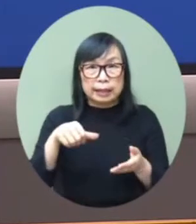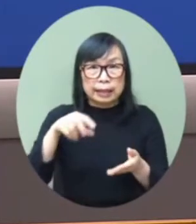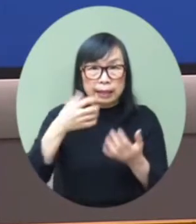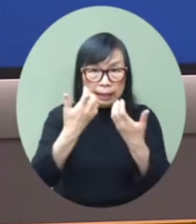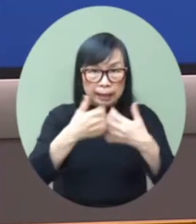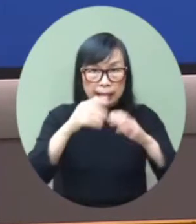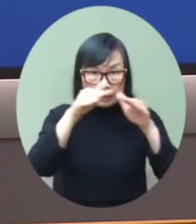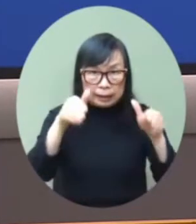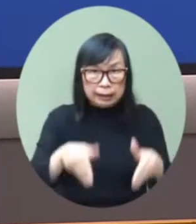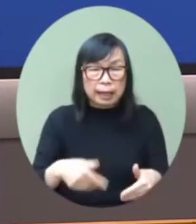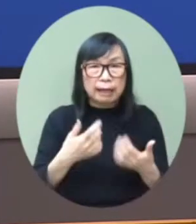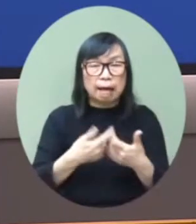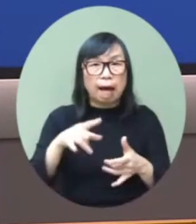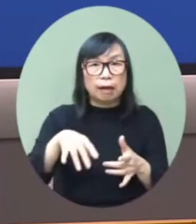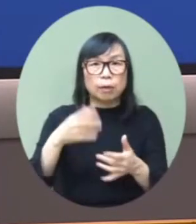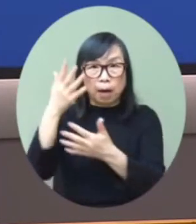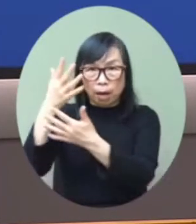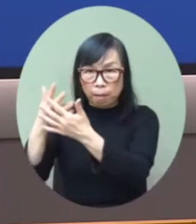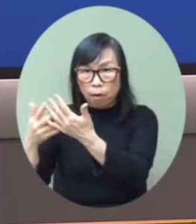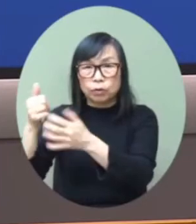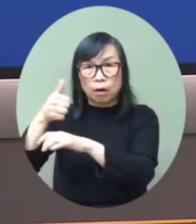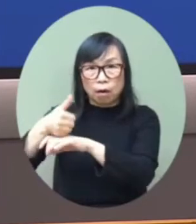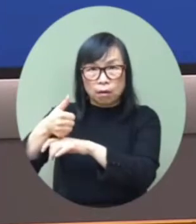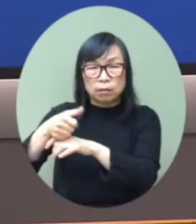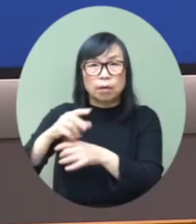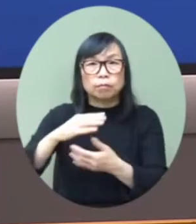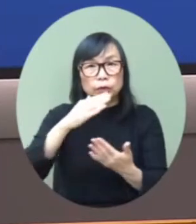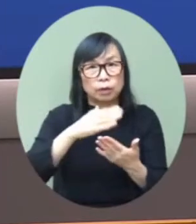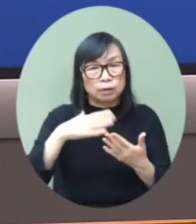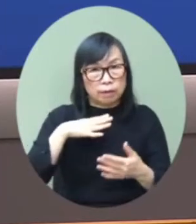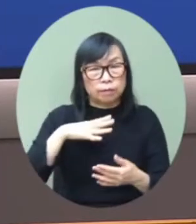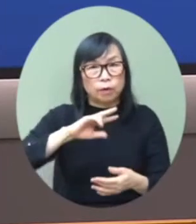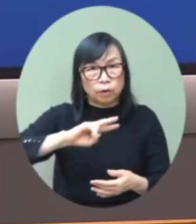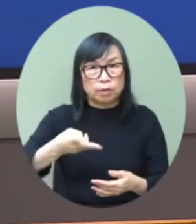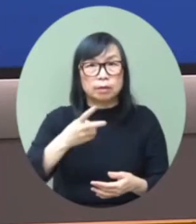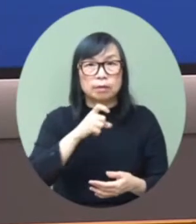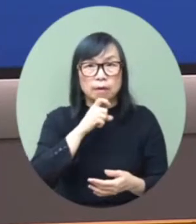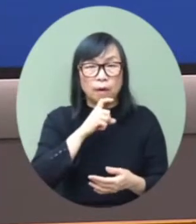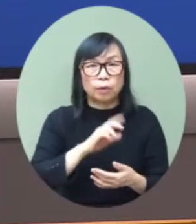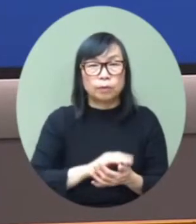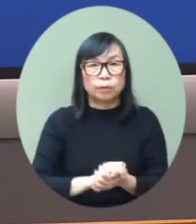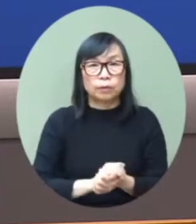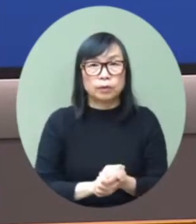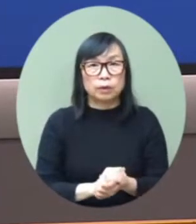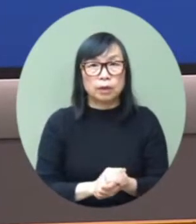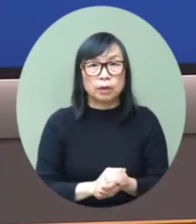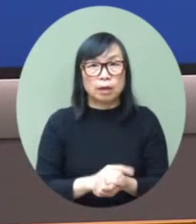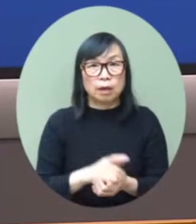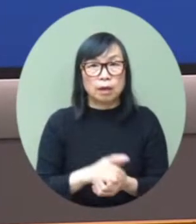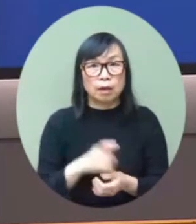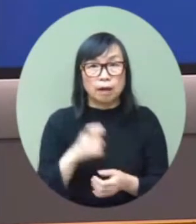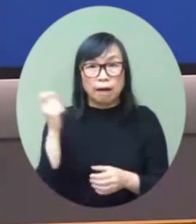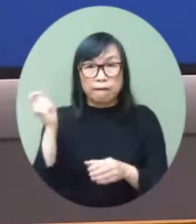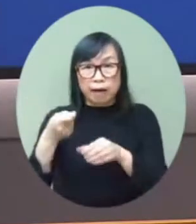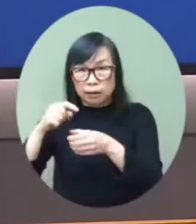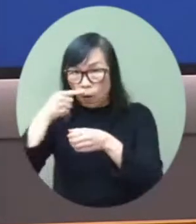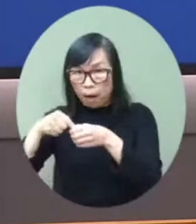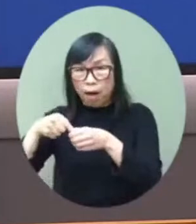But with the kit dispensing machine as well as an online booking system, the situation has improved.